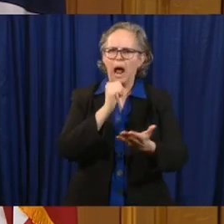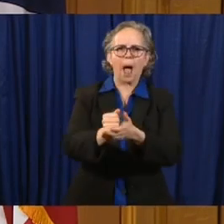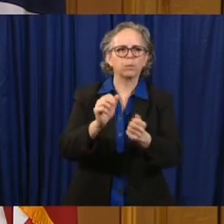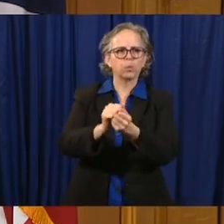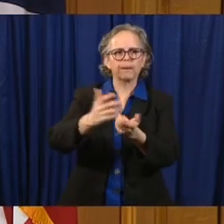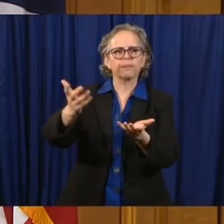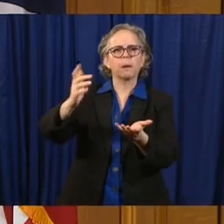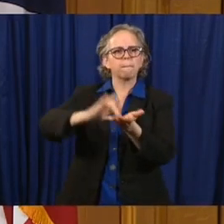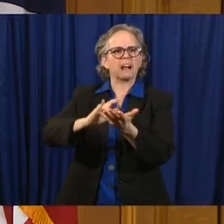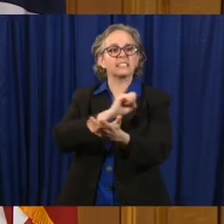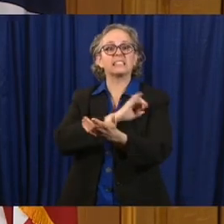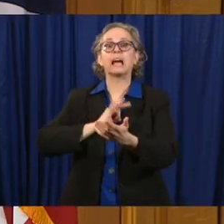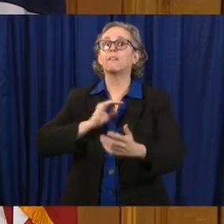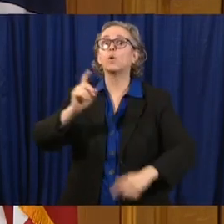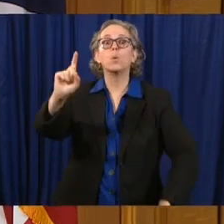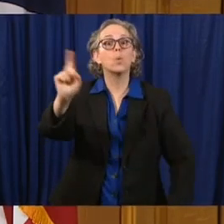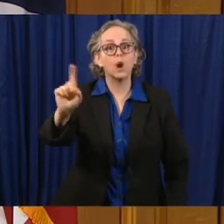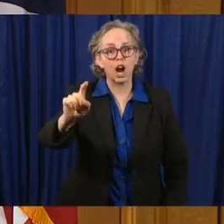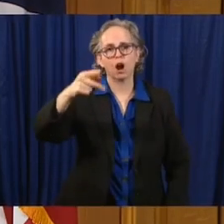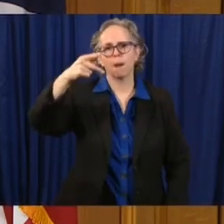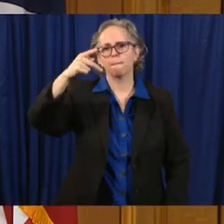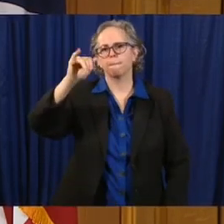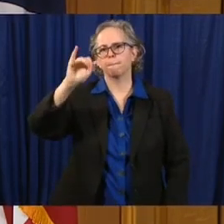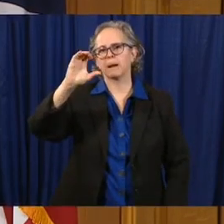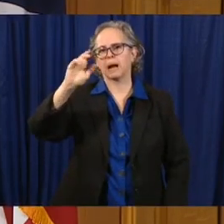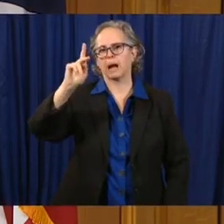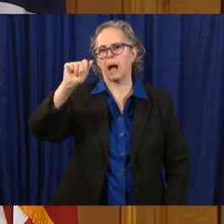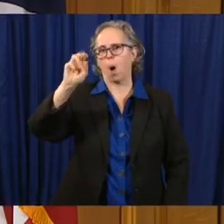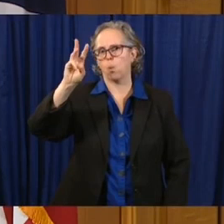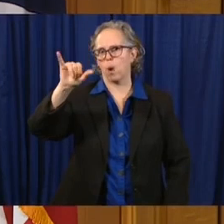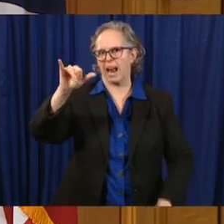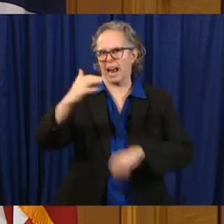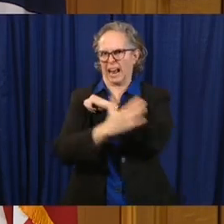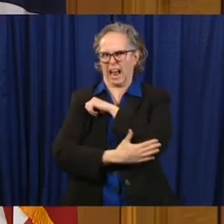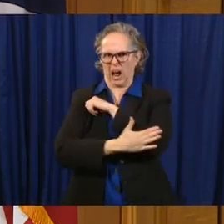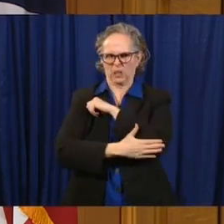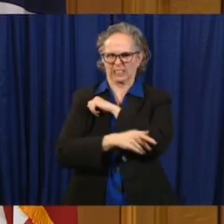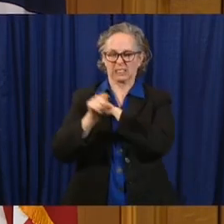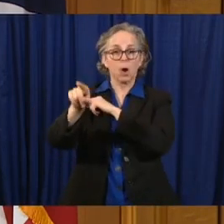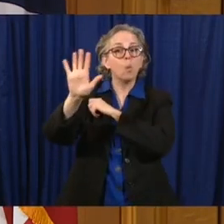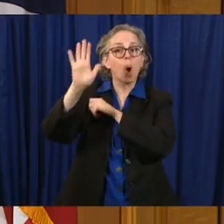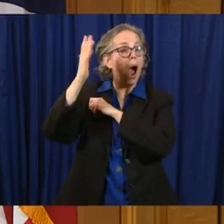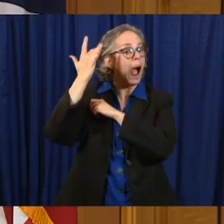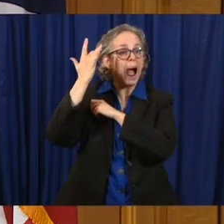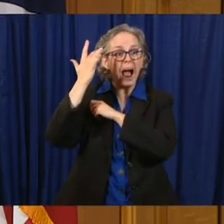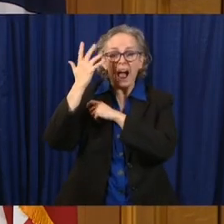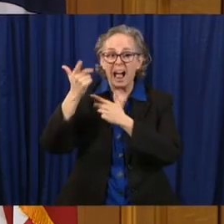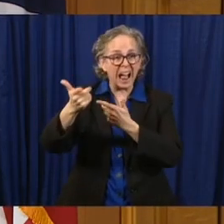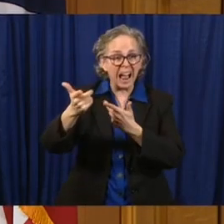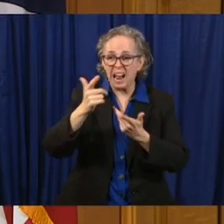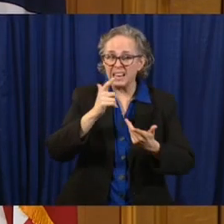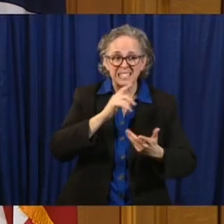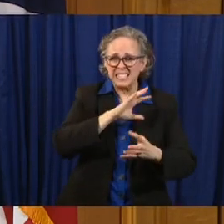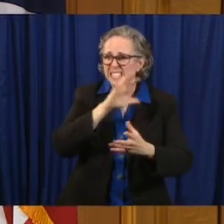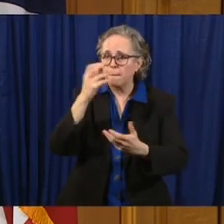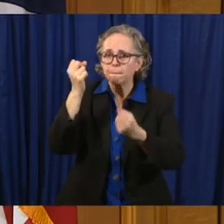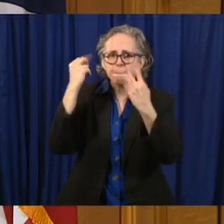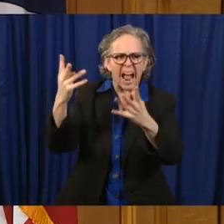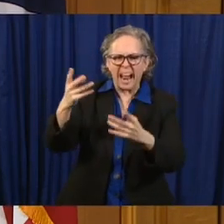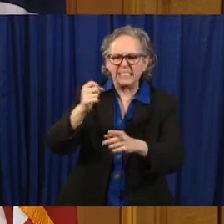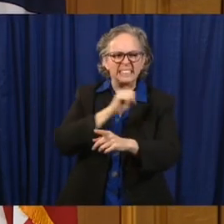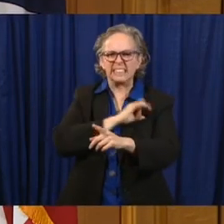than a dozen members of its medical staff who are out sick due to COVID-19. So the National Guard